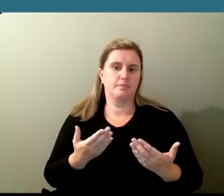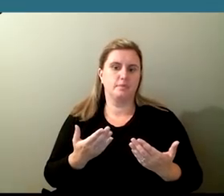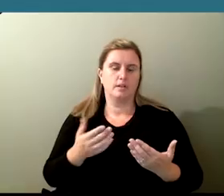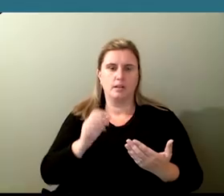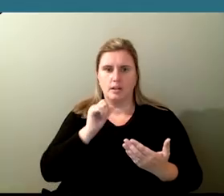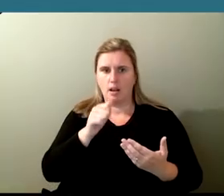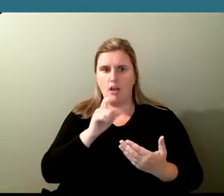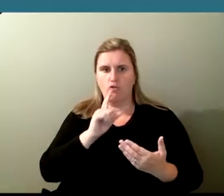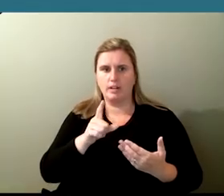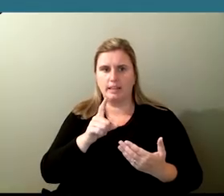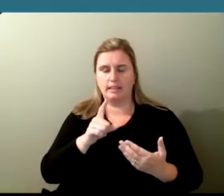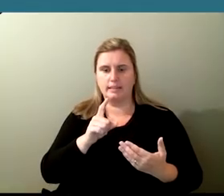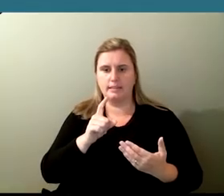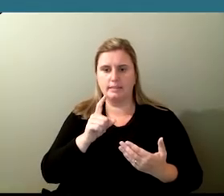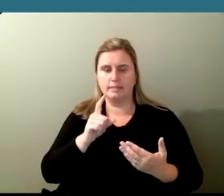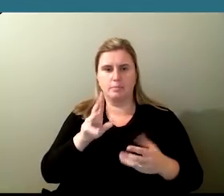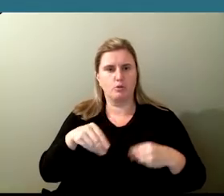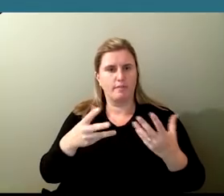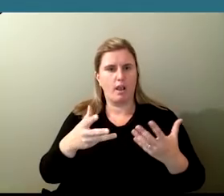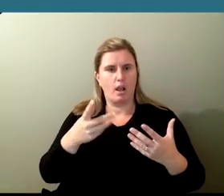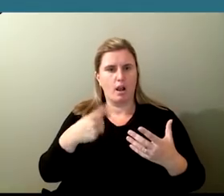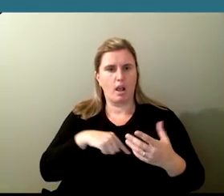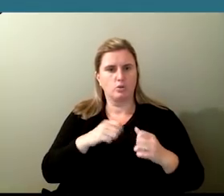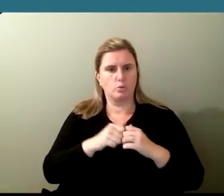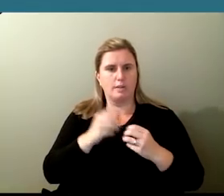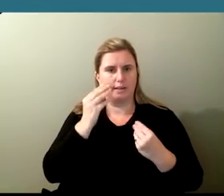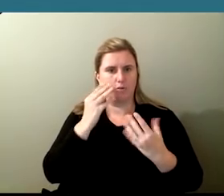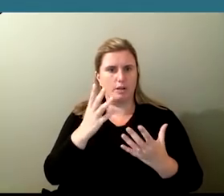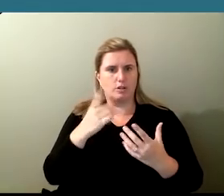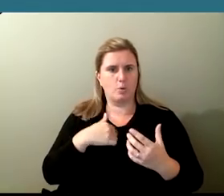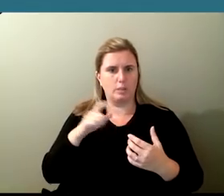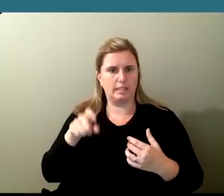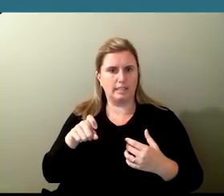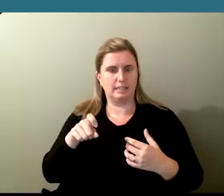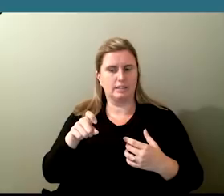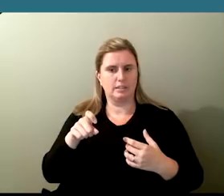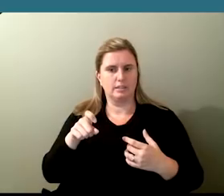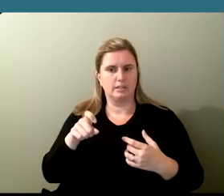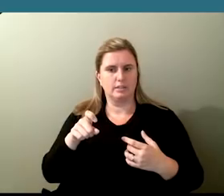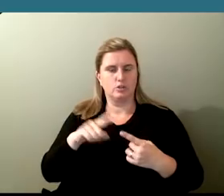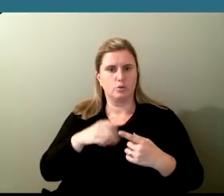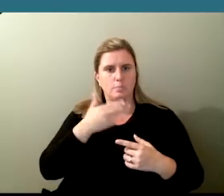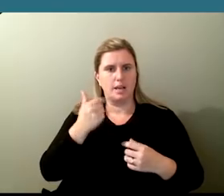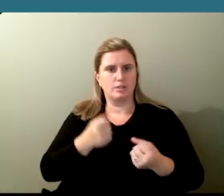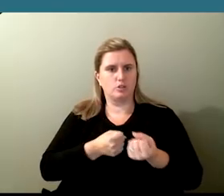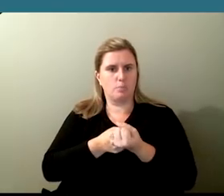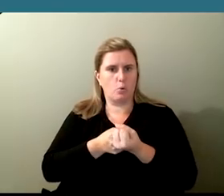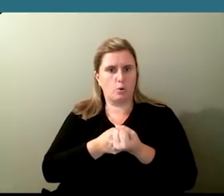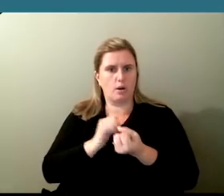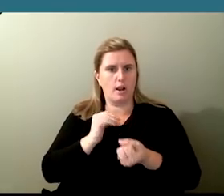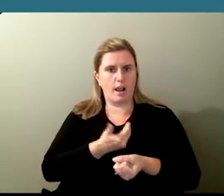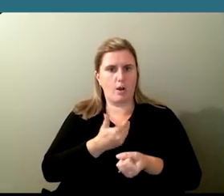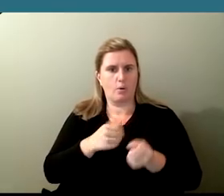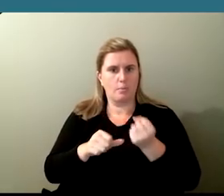not really provide us with the information that we need to best support our